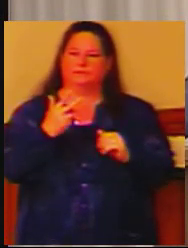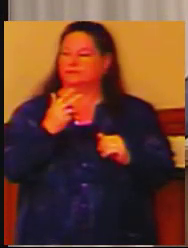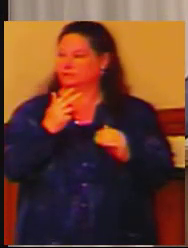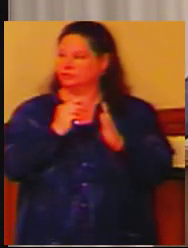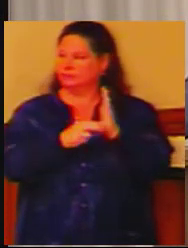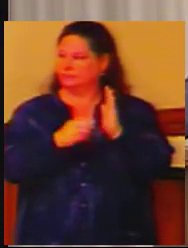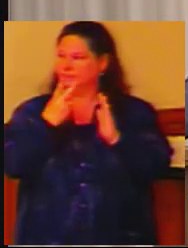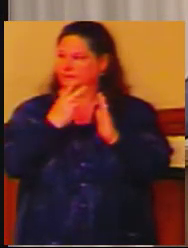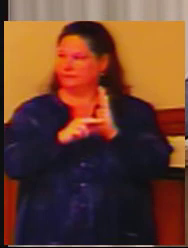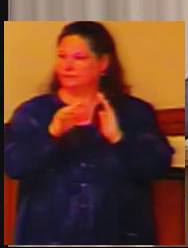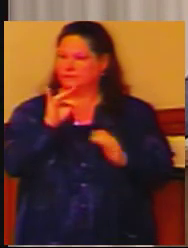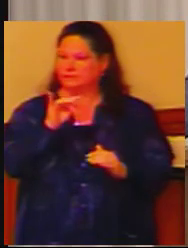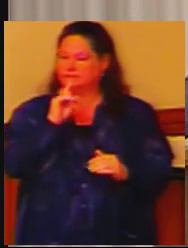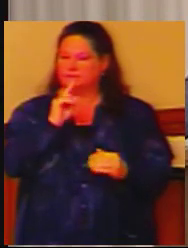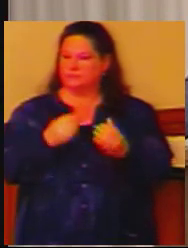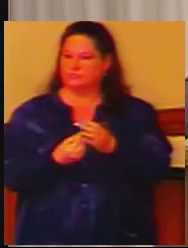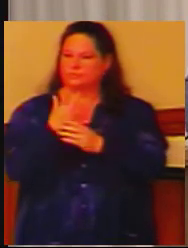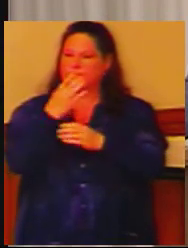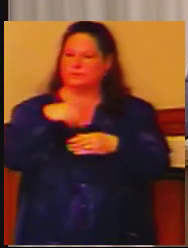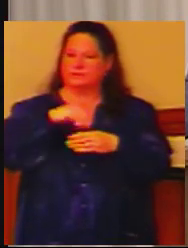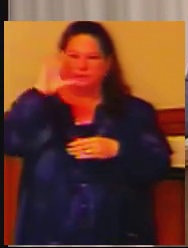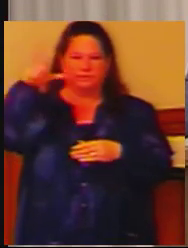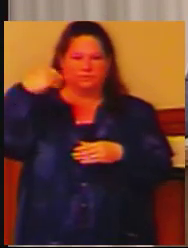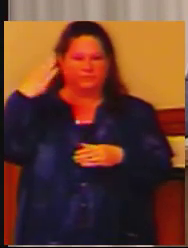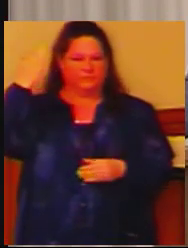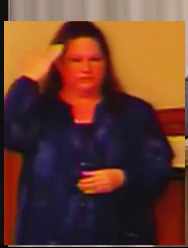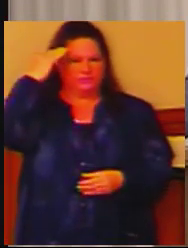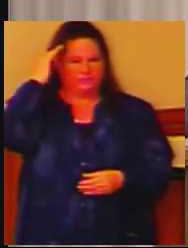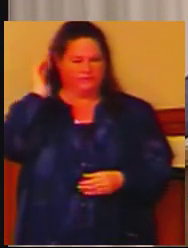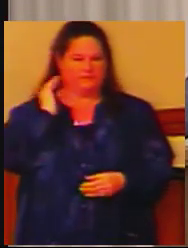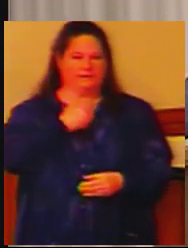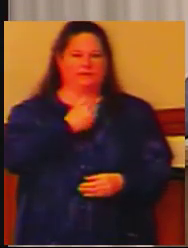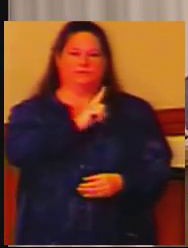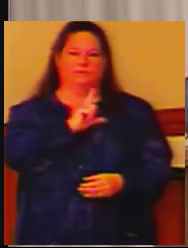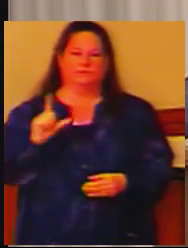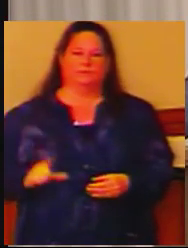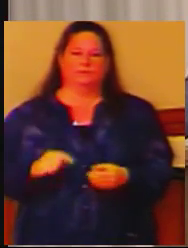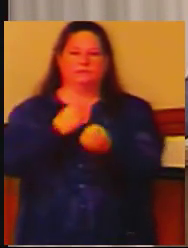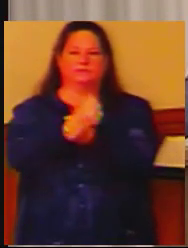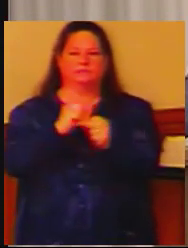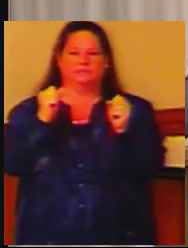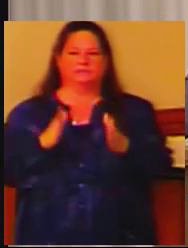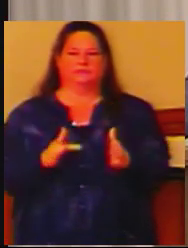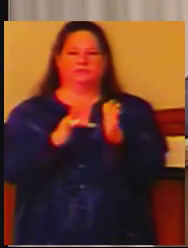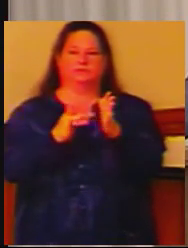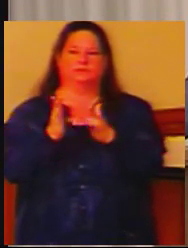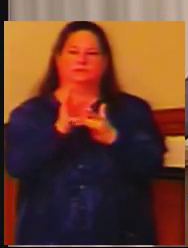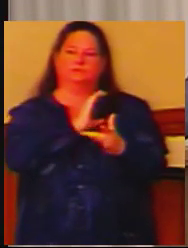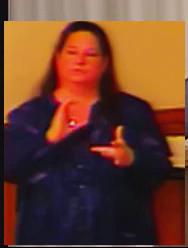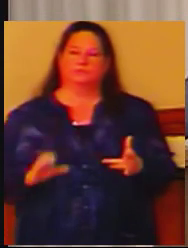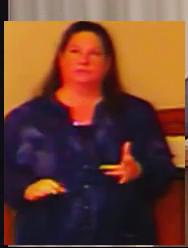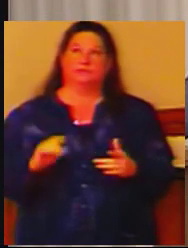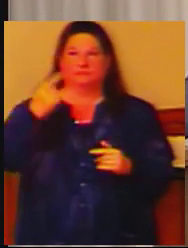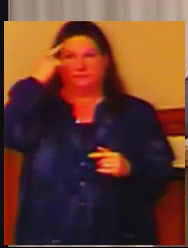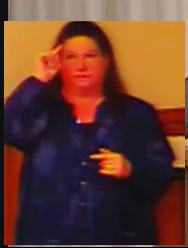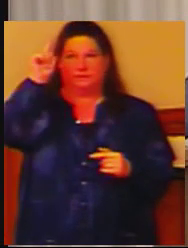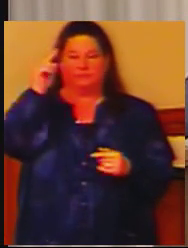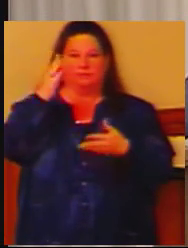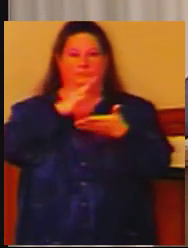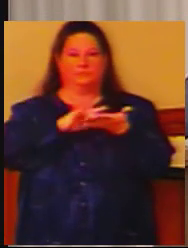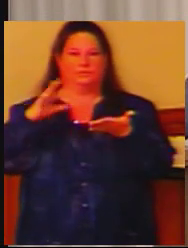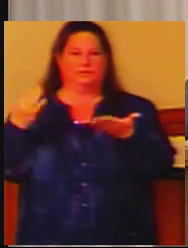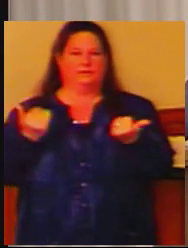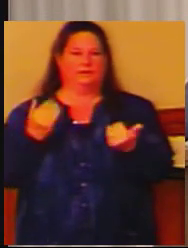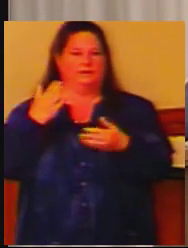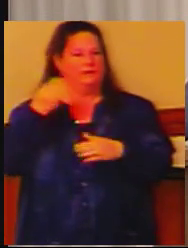says, but grow in grace and in knowledge of our Lord and Savior Jesus Christ. To him be the glory both now and